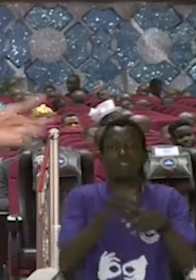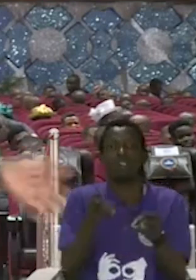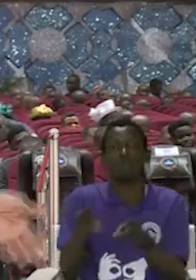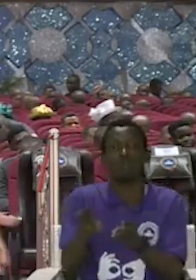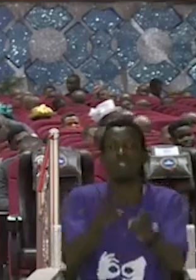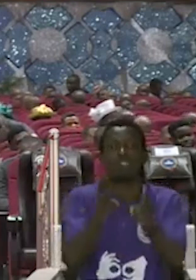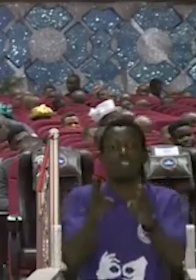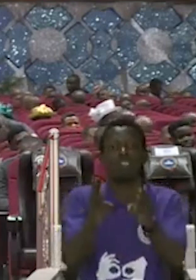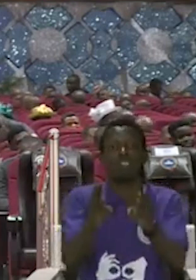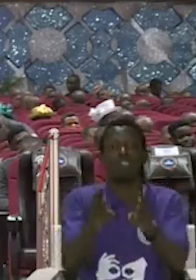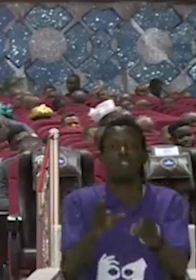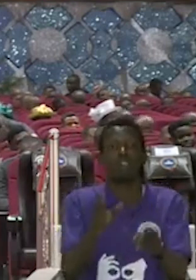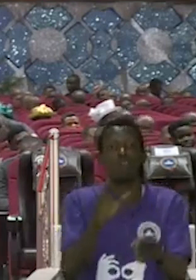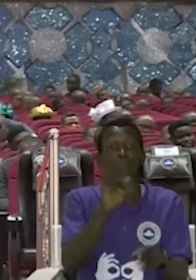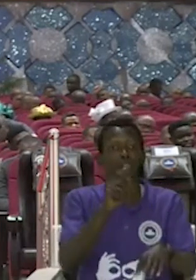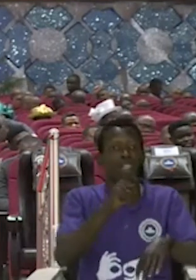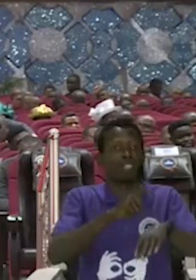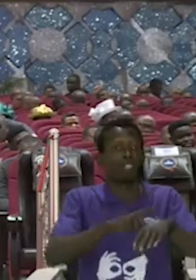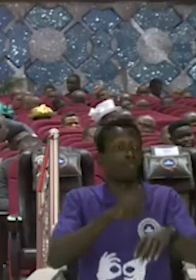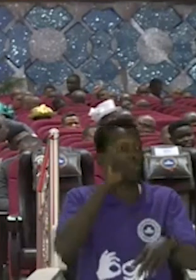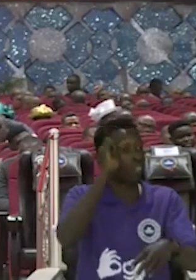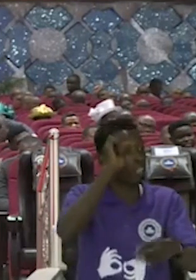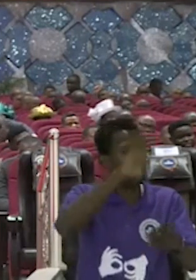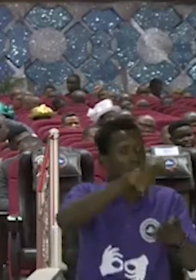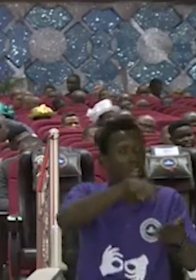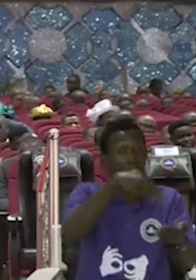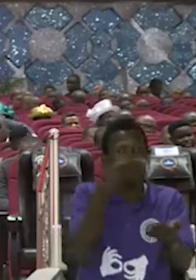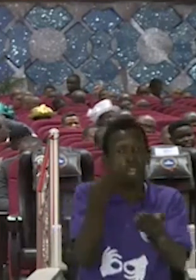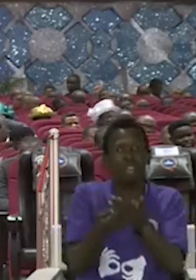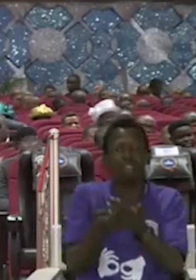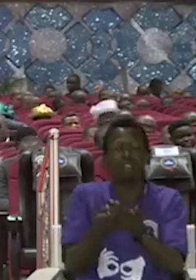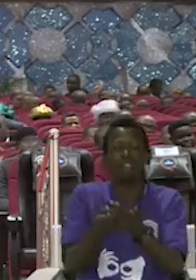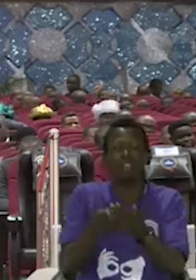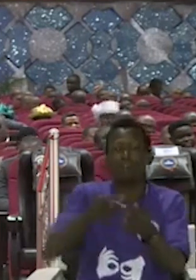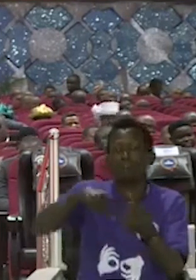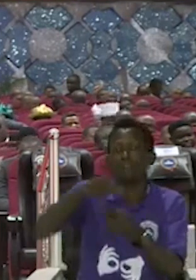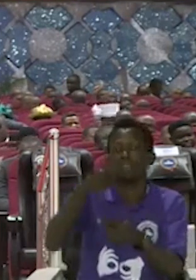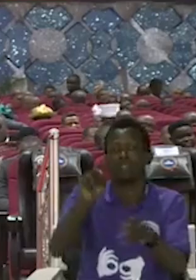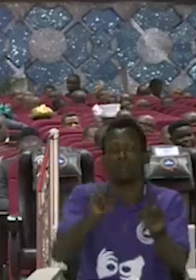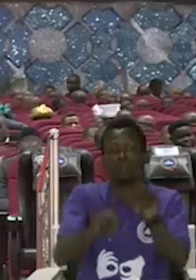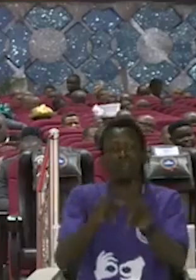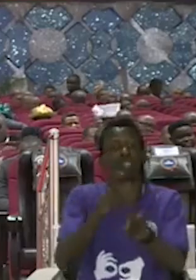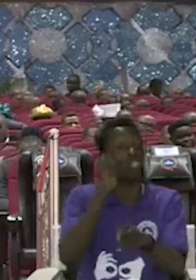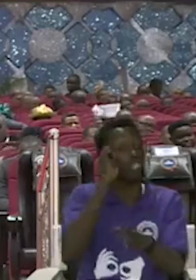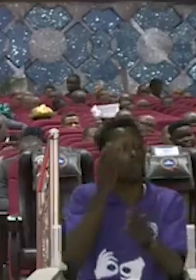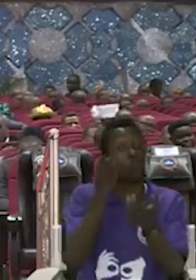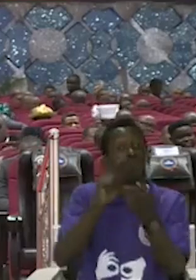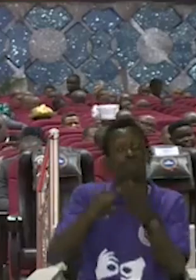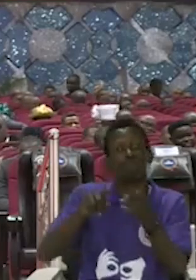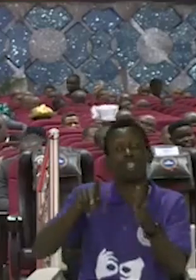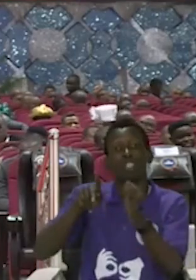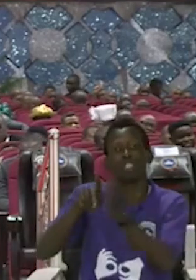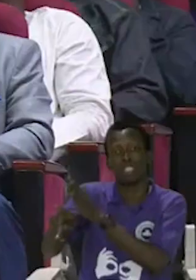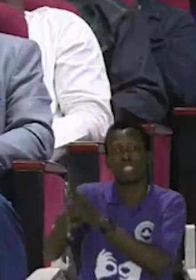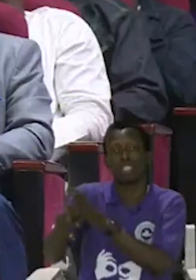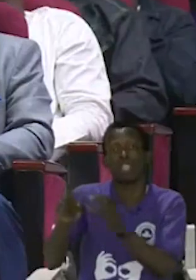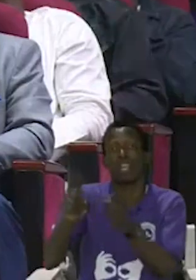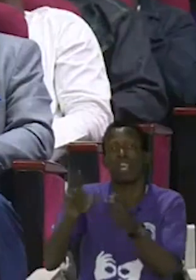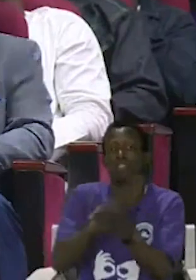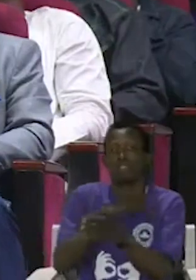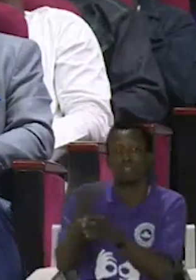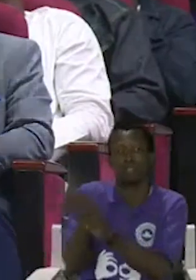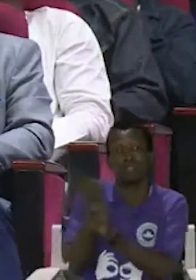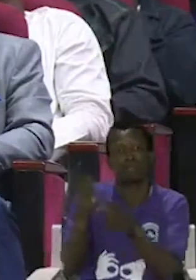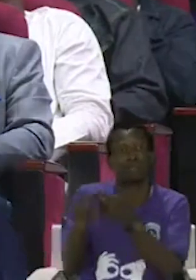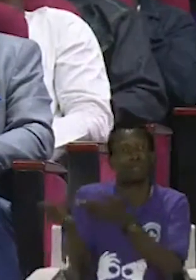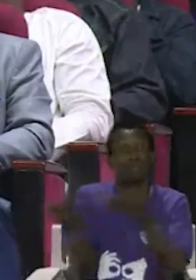By the time he arrived with the among the people that he was going to kill and take to prison, he has already